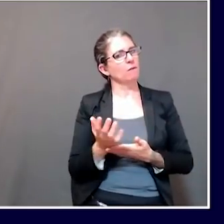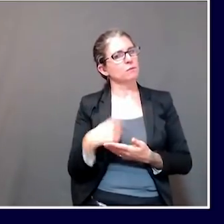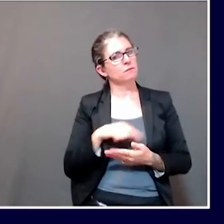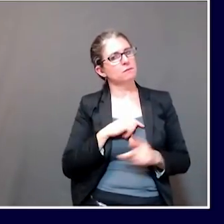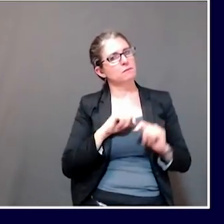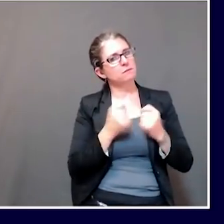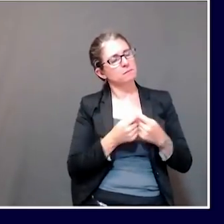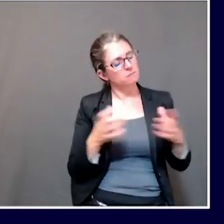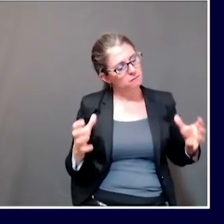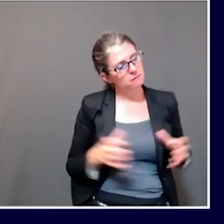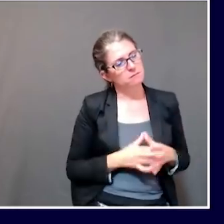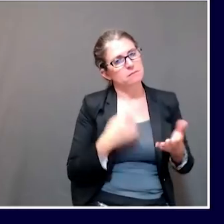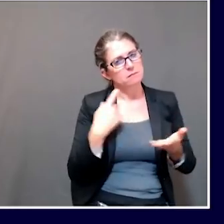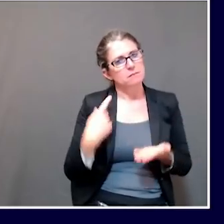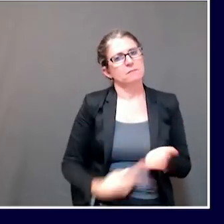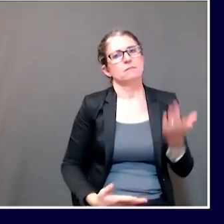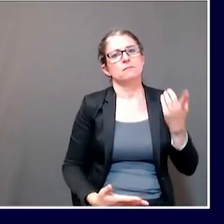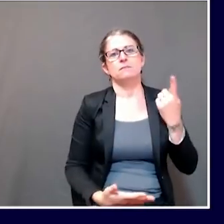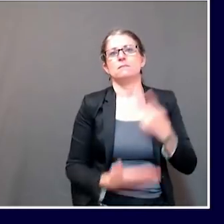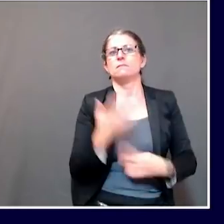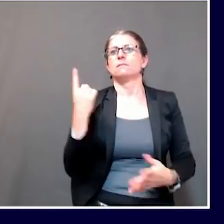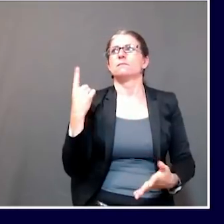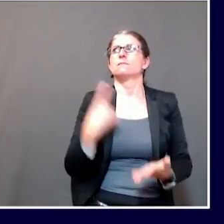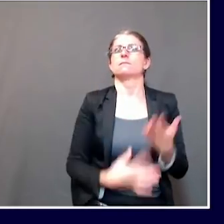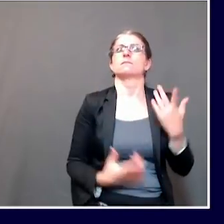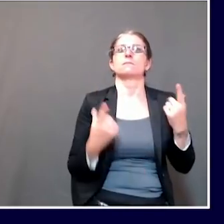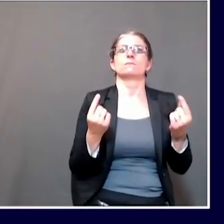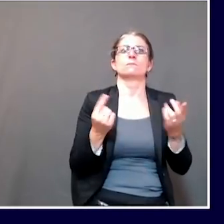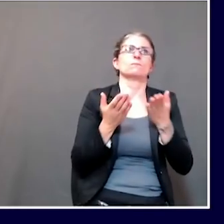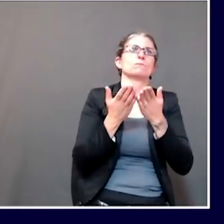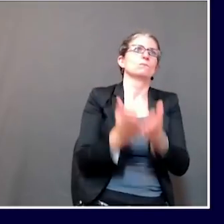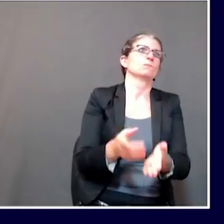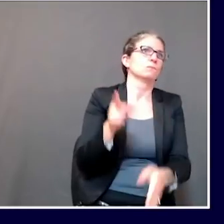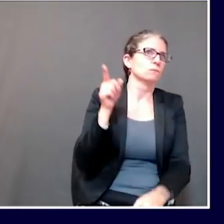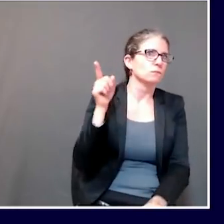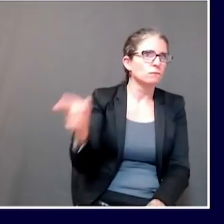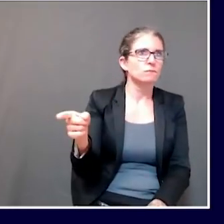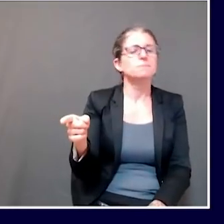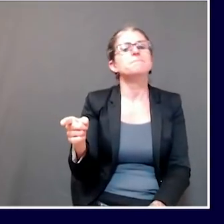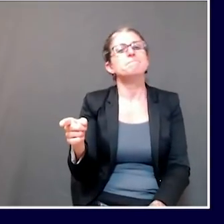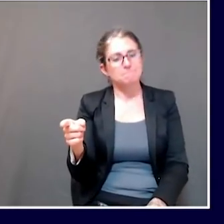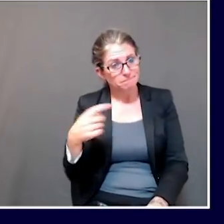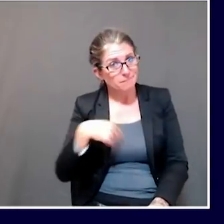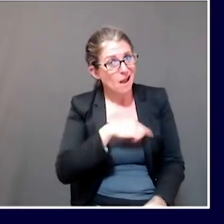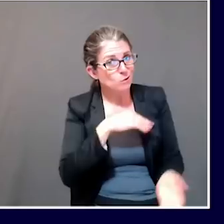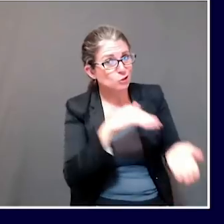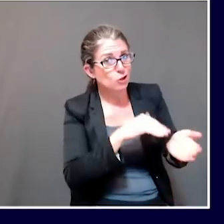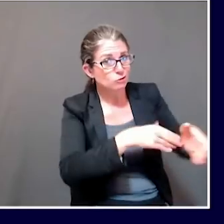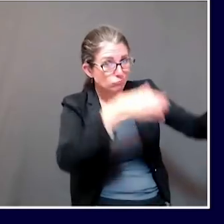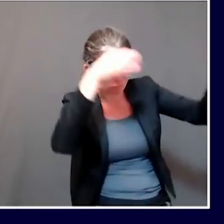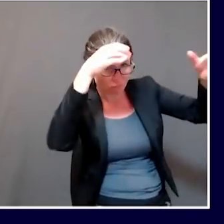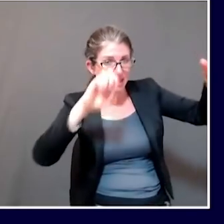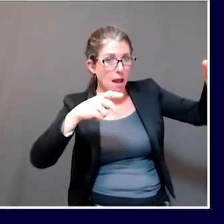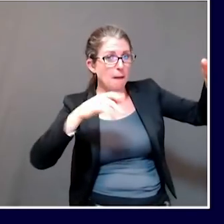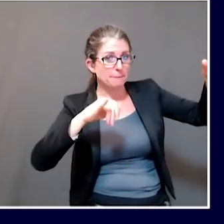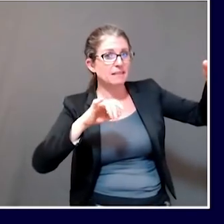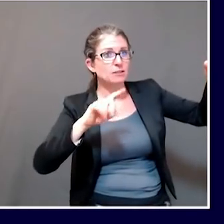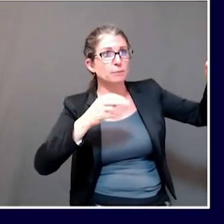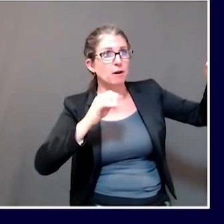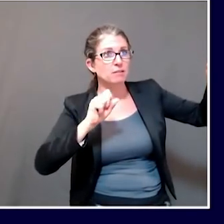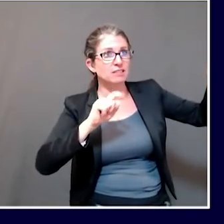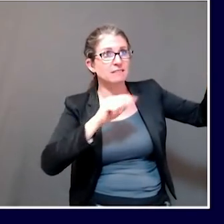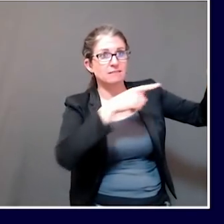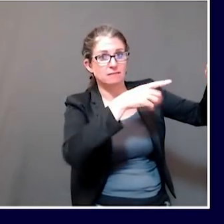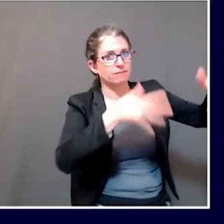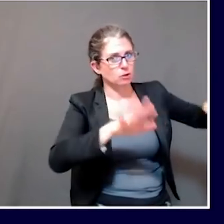has been working very extensively to do a word-for-word, line-by-line review of all of their plans. And right